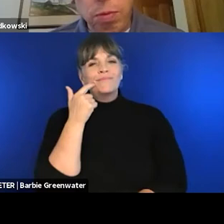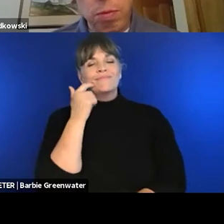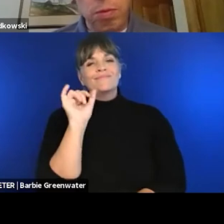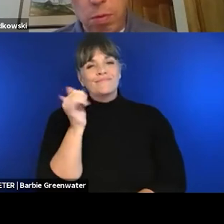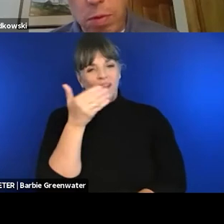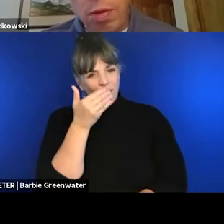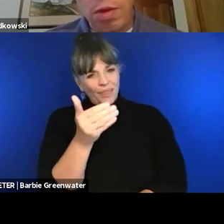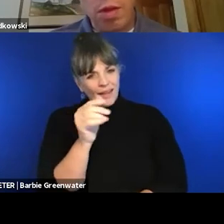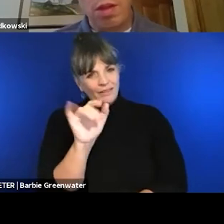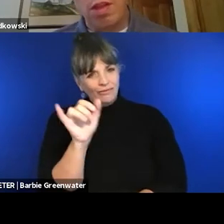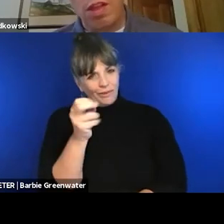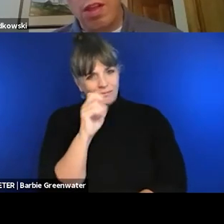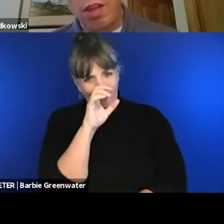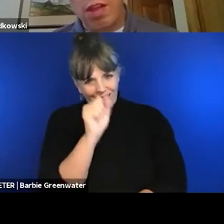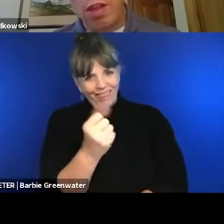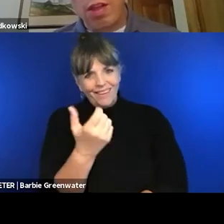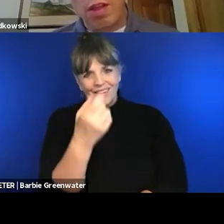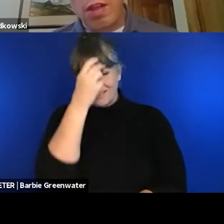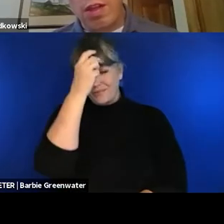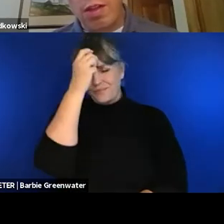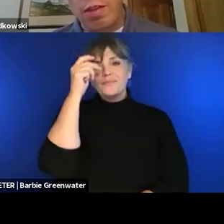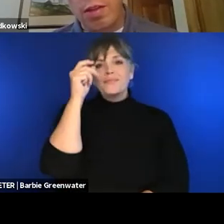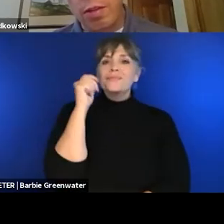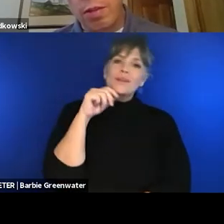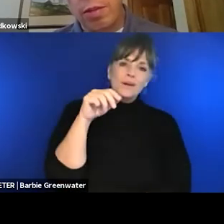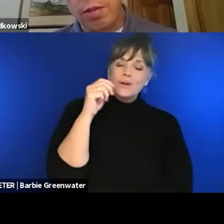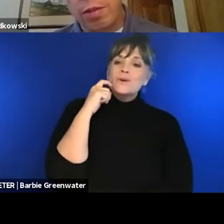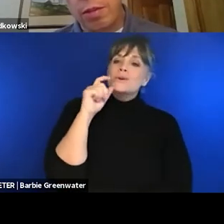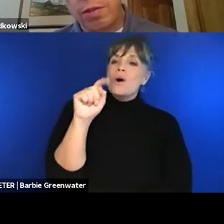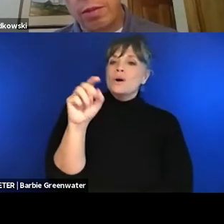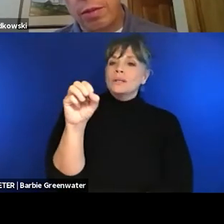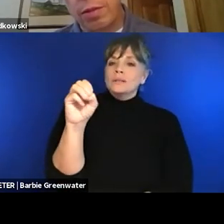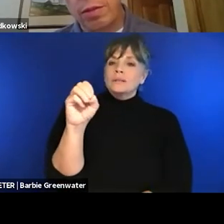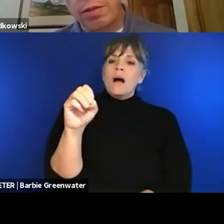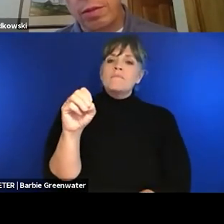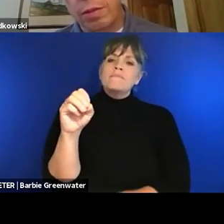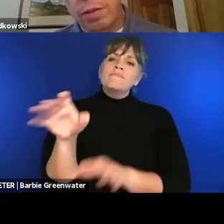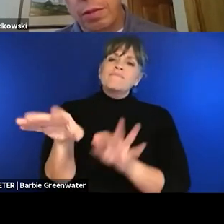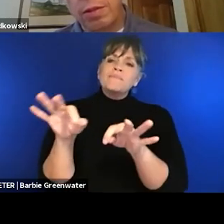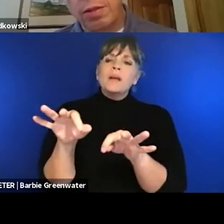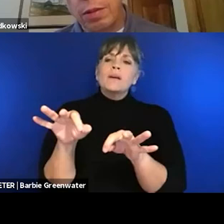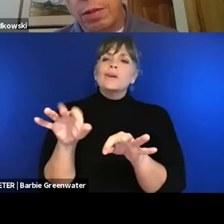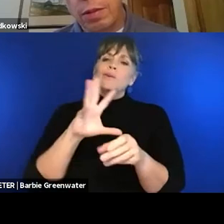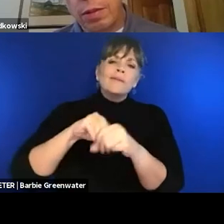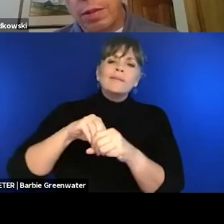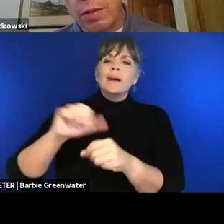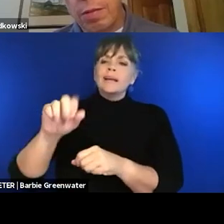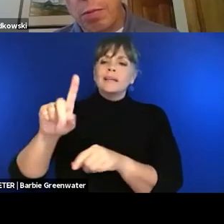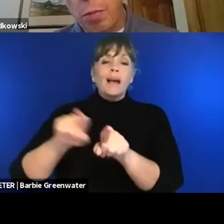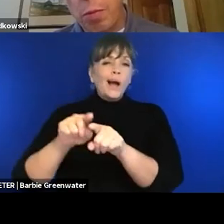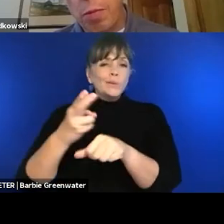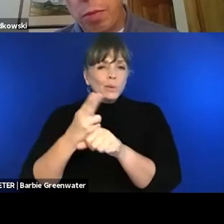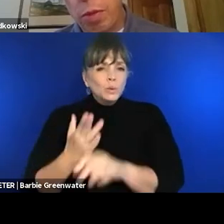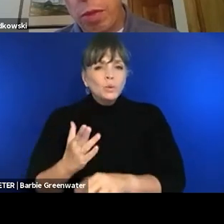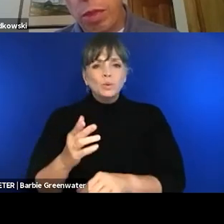being at Comcast, you're interacting with AD from a user perspective, from a business perspective, in different